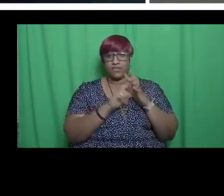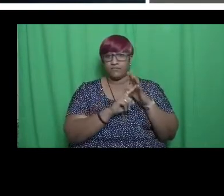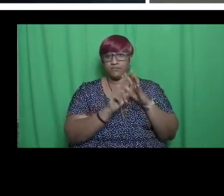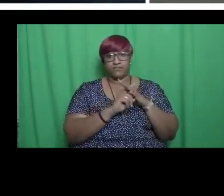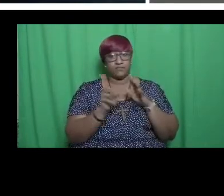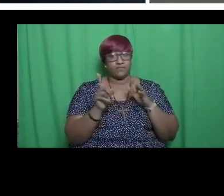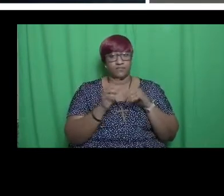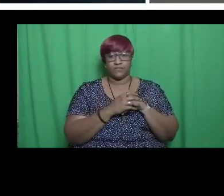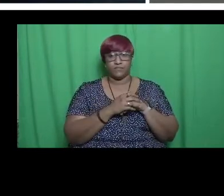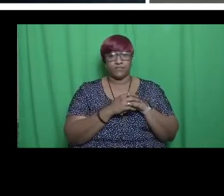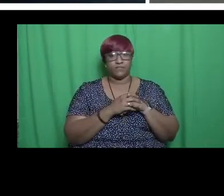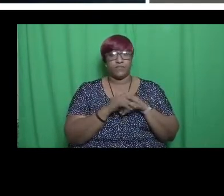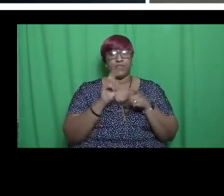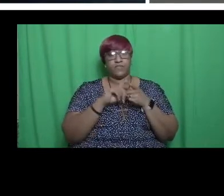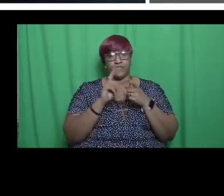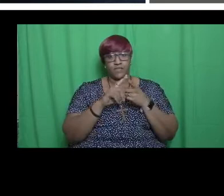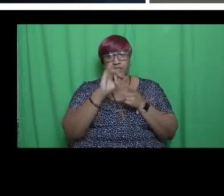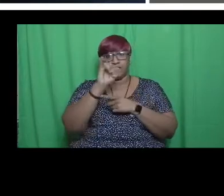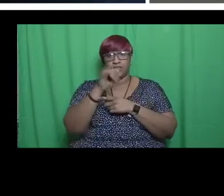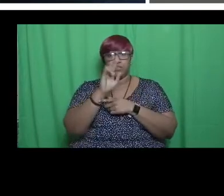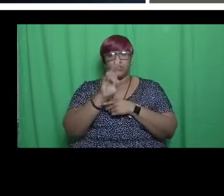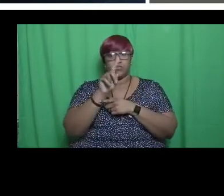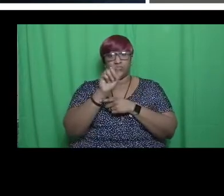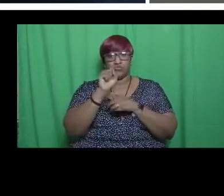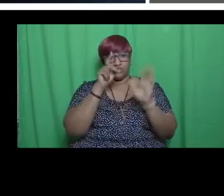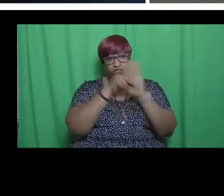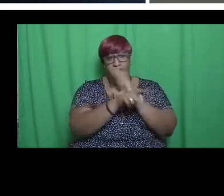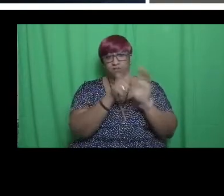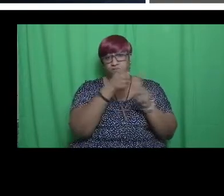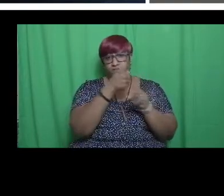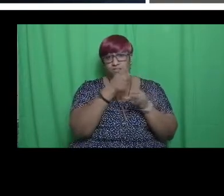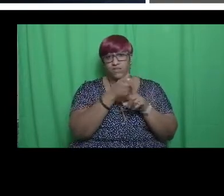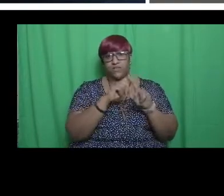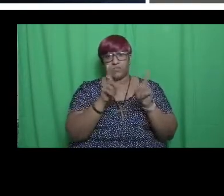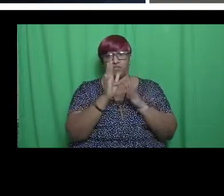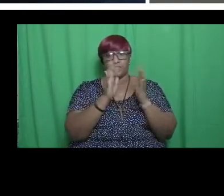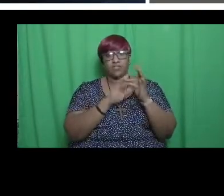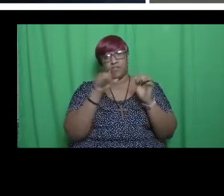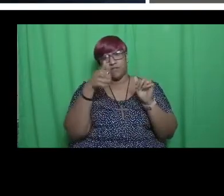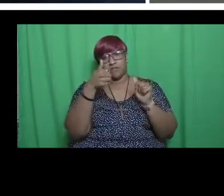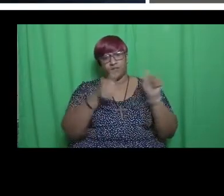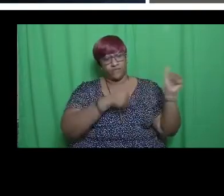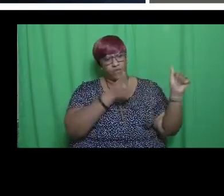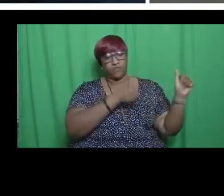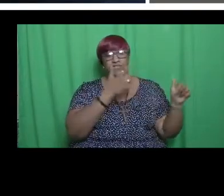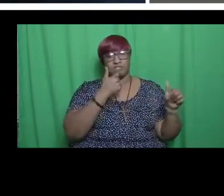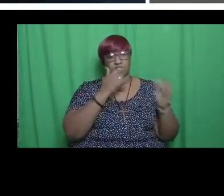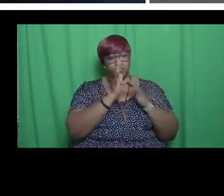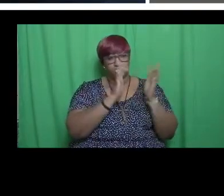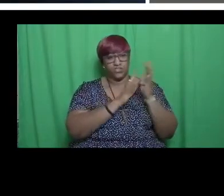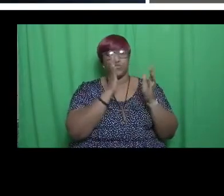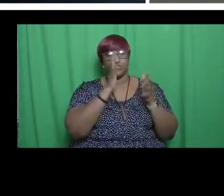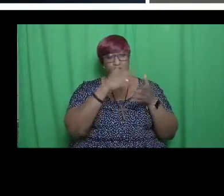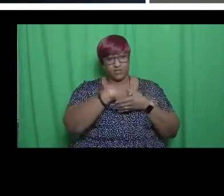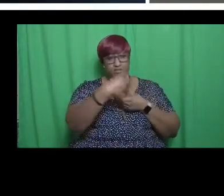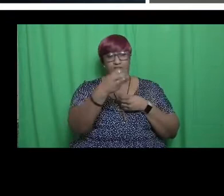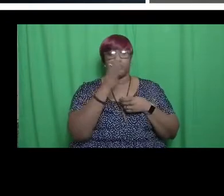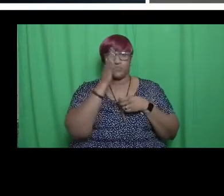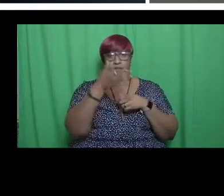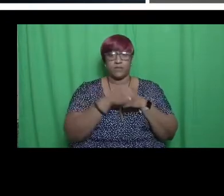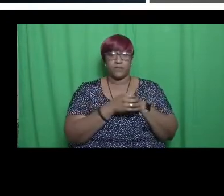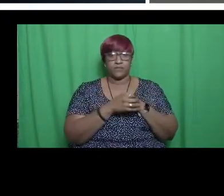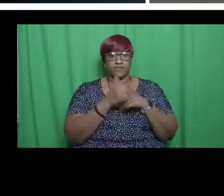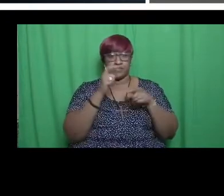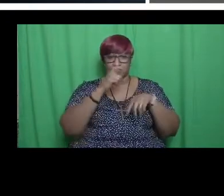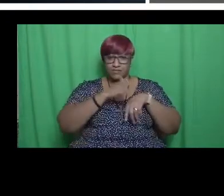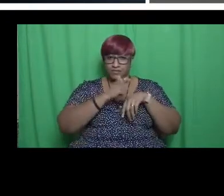of course, Judas wound up taking his own life. But his disciples initially said he's going to get out of this. He's going to get out of this. And then, though, as the